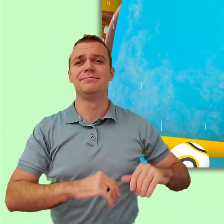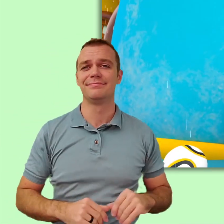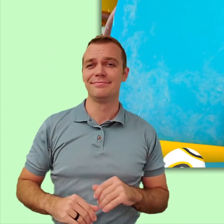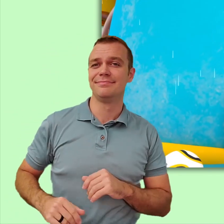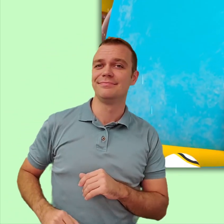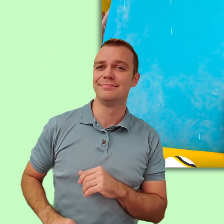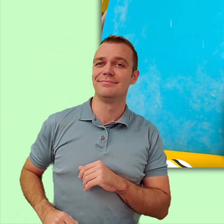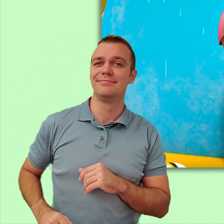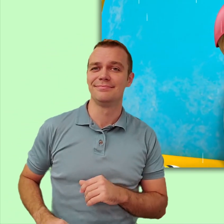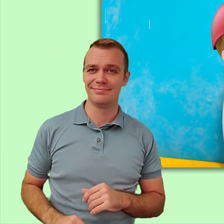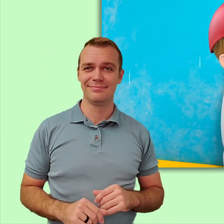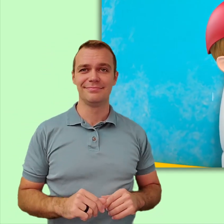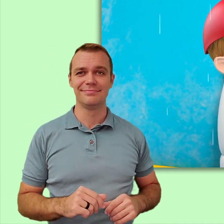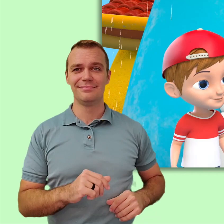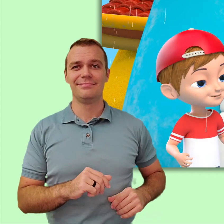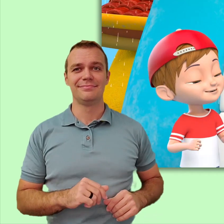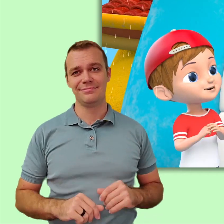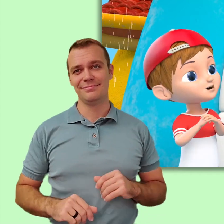away.